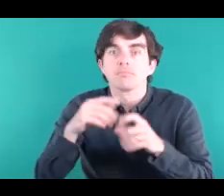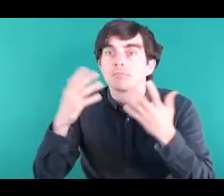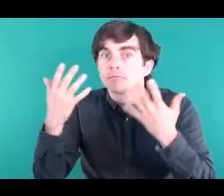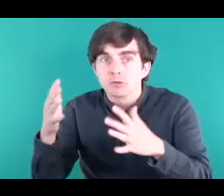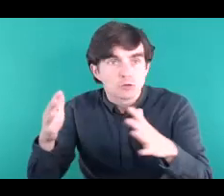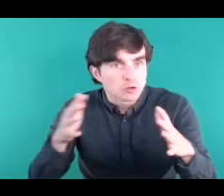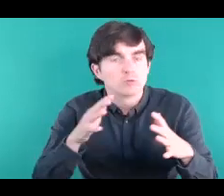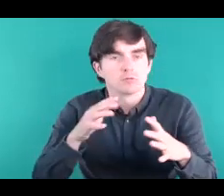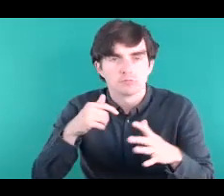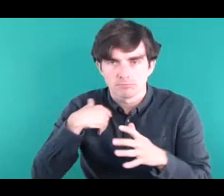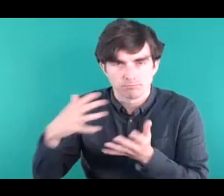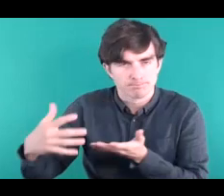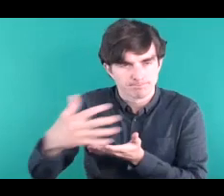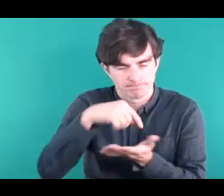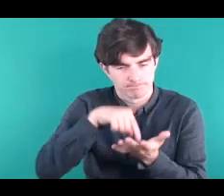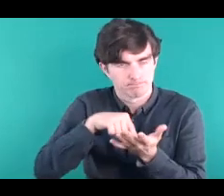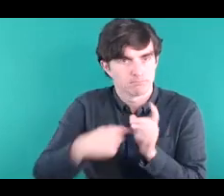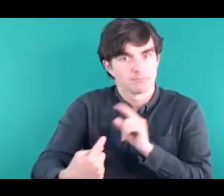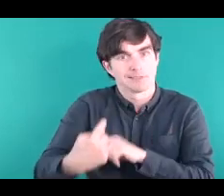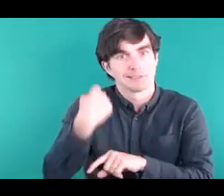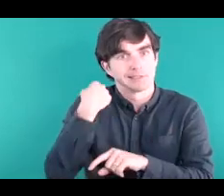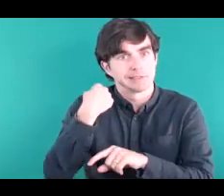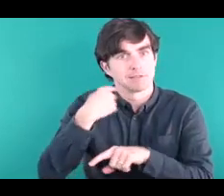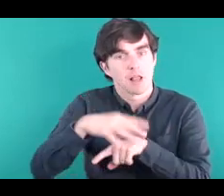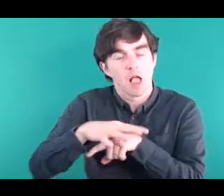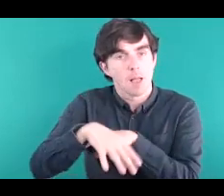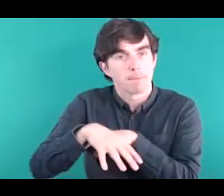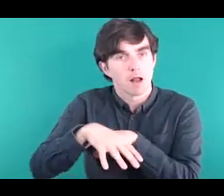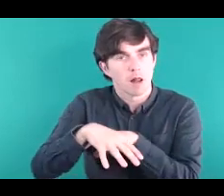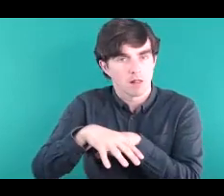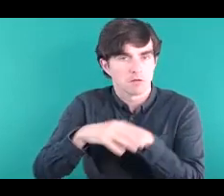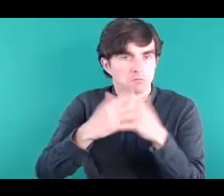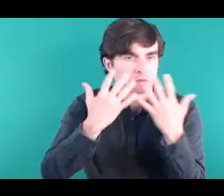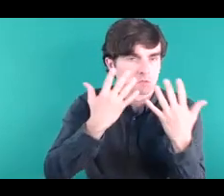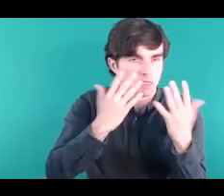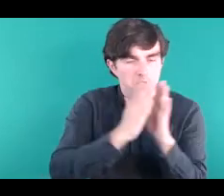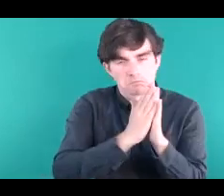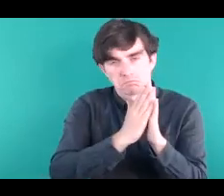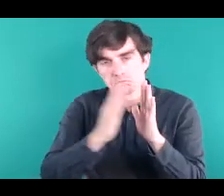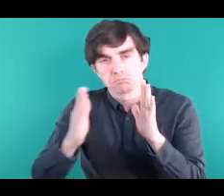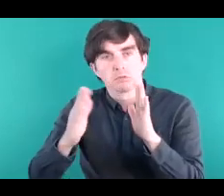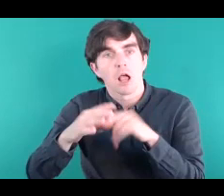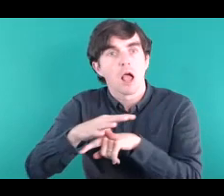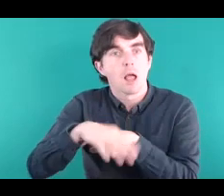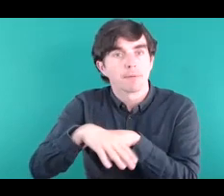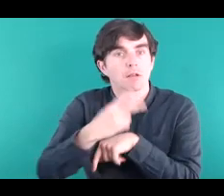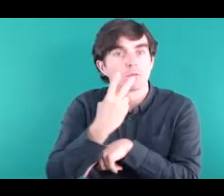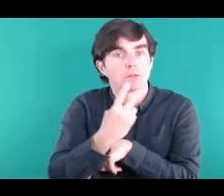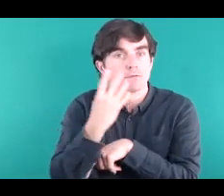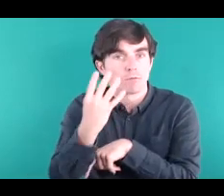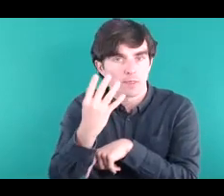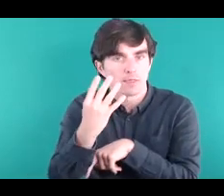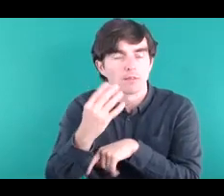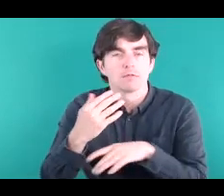24 through online and offline. So we use Google Doc, and we